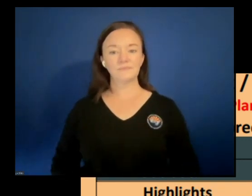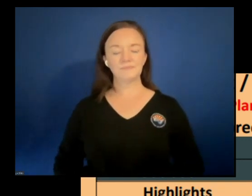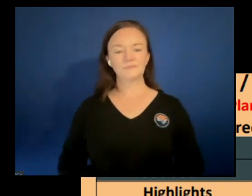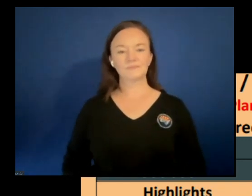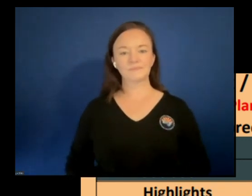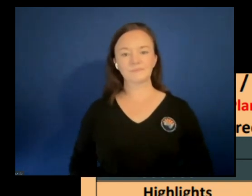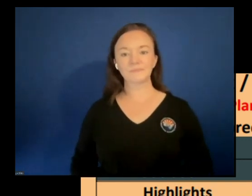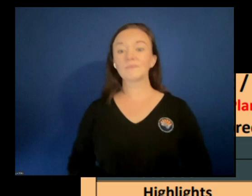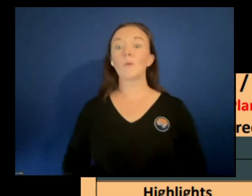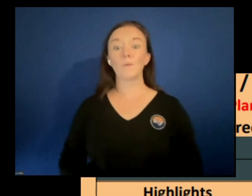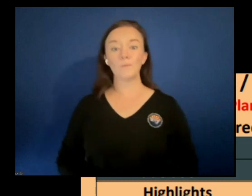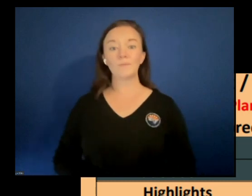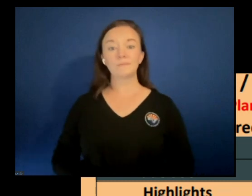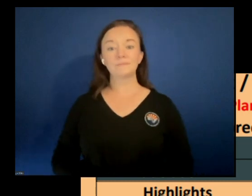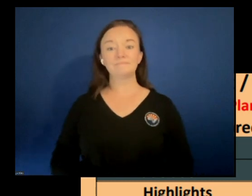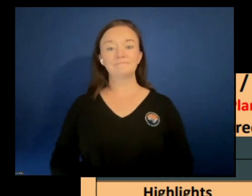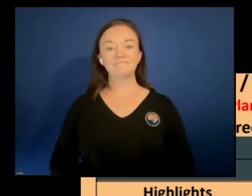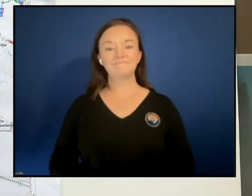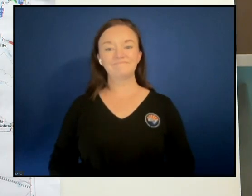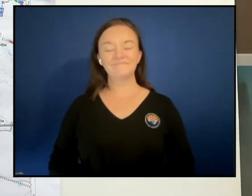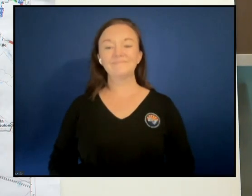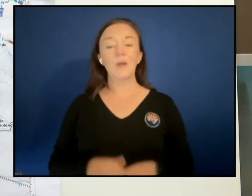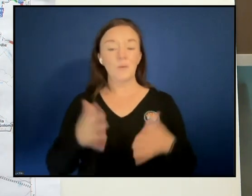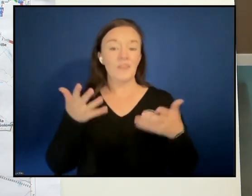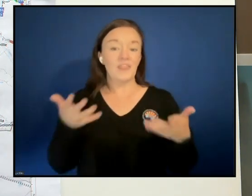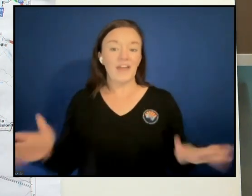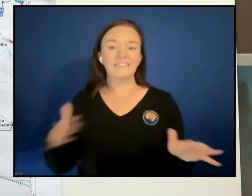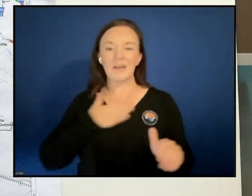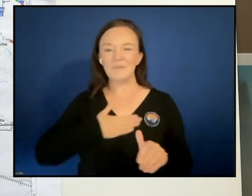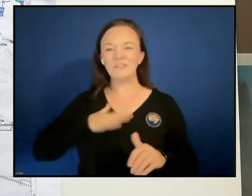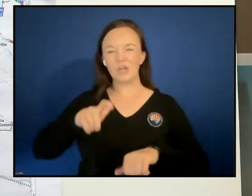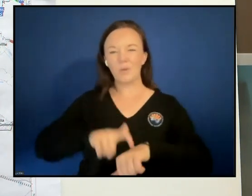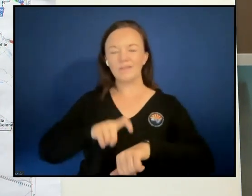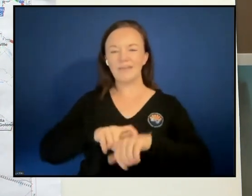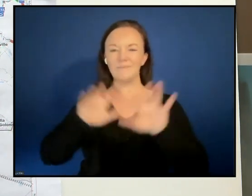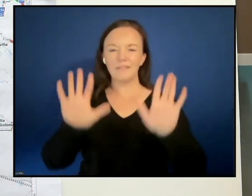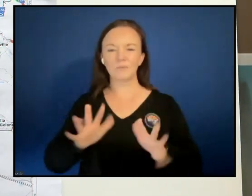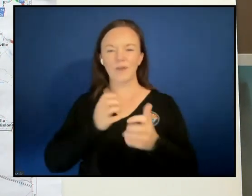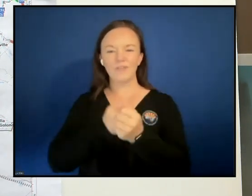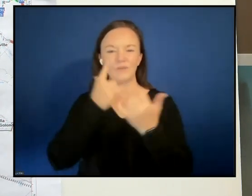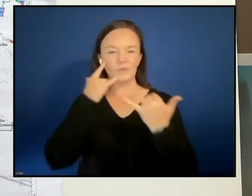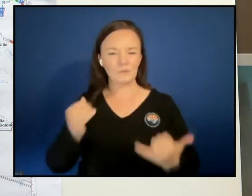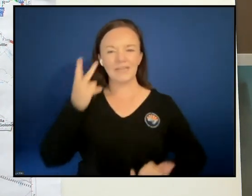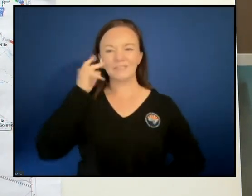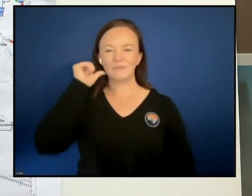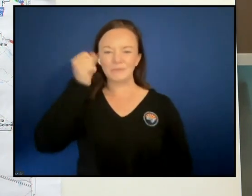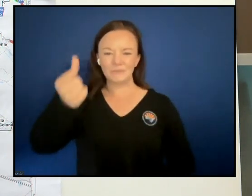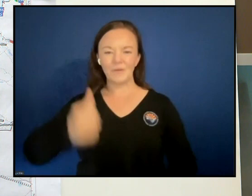Okay. And I appreciate it. And that's your weather update for today. We'll see you guys tomorrow.